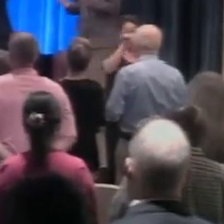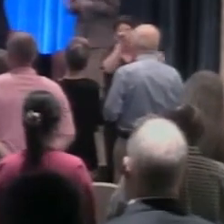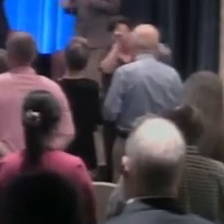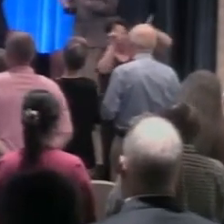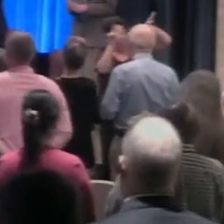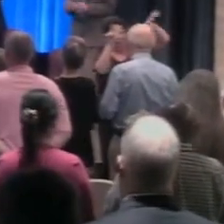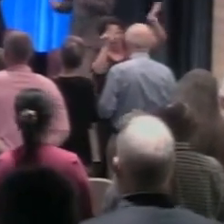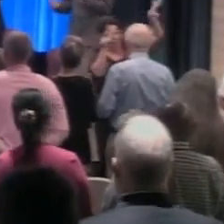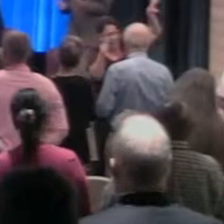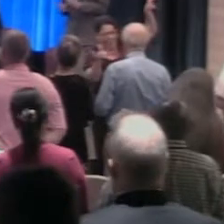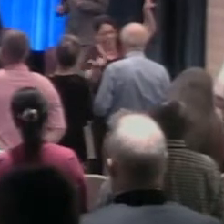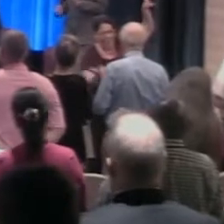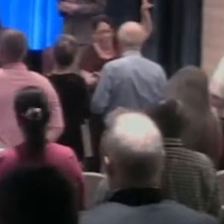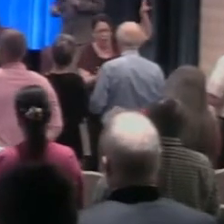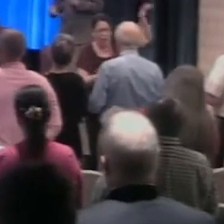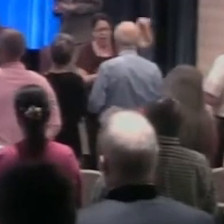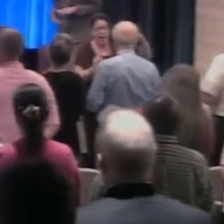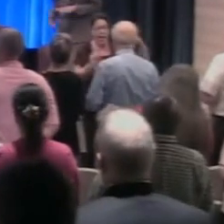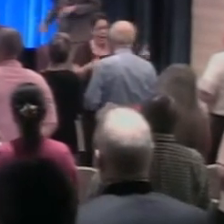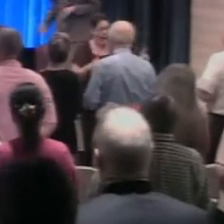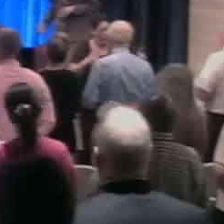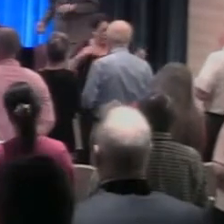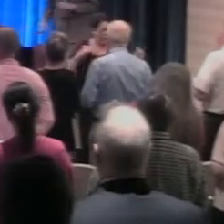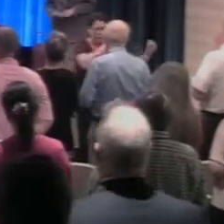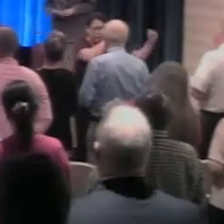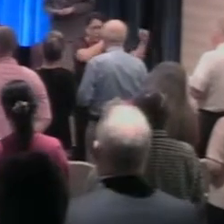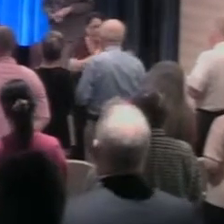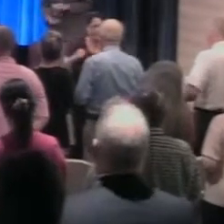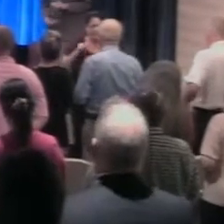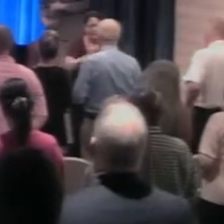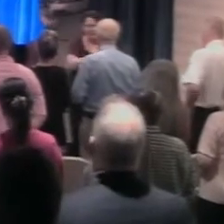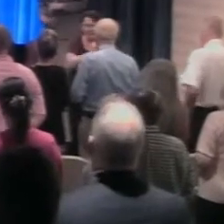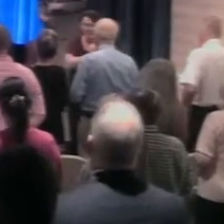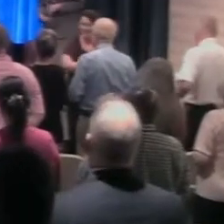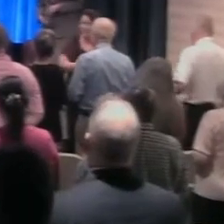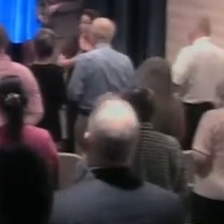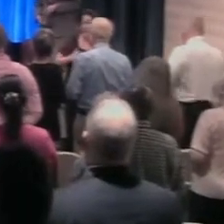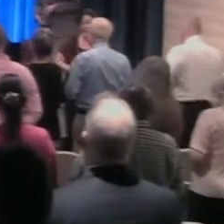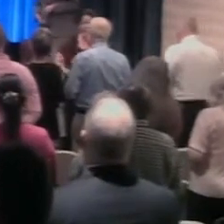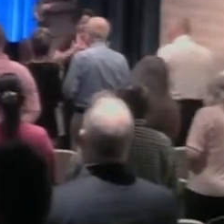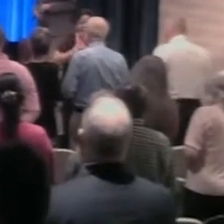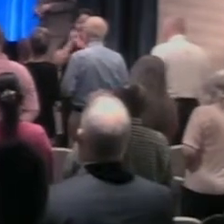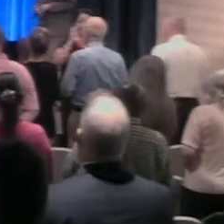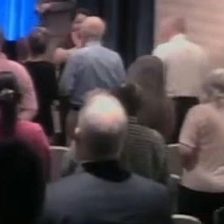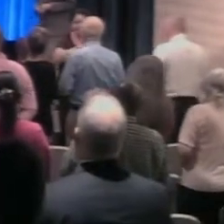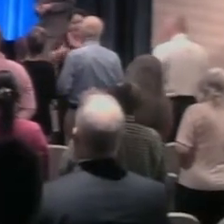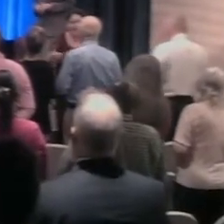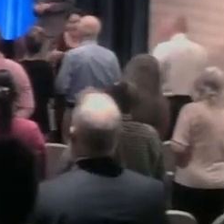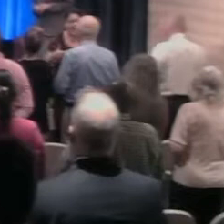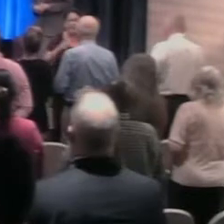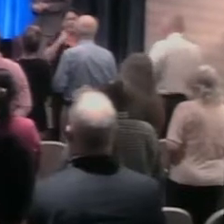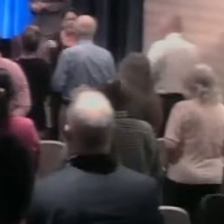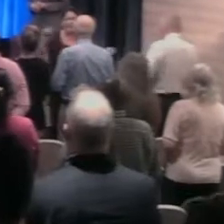from under. Off with one hell of a roar. We live in